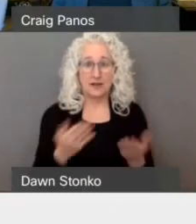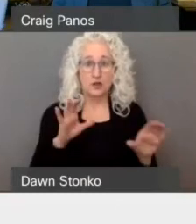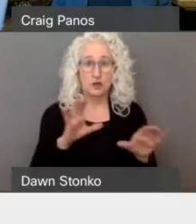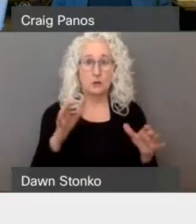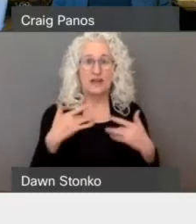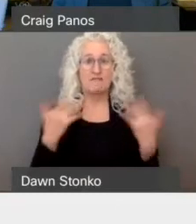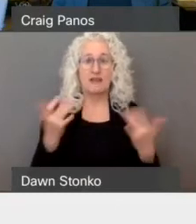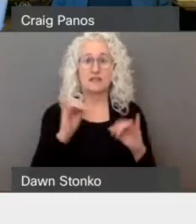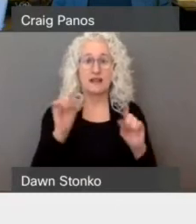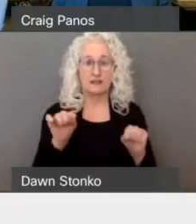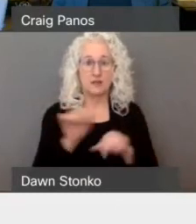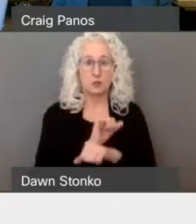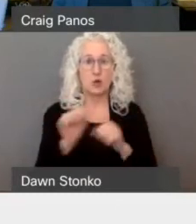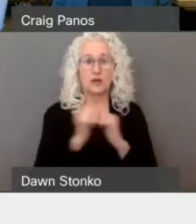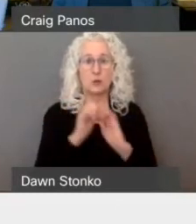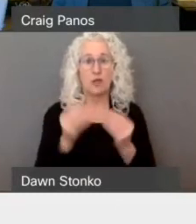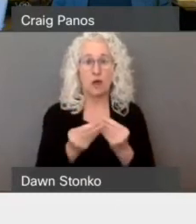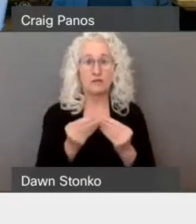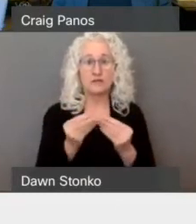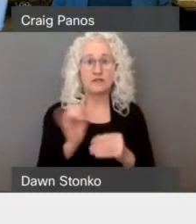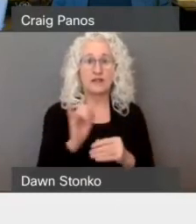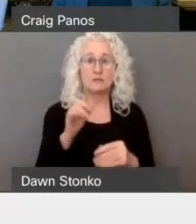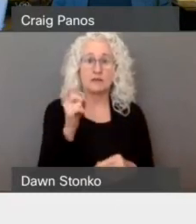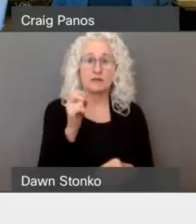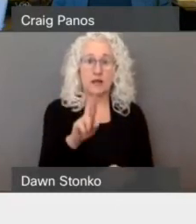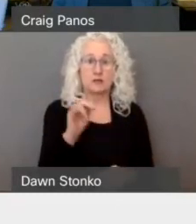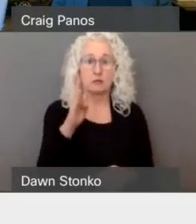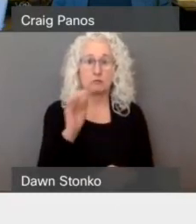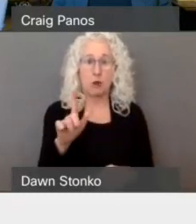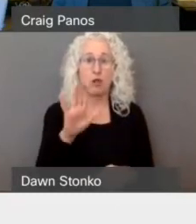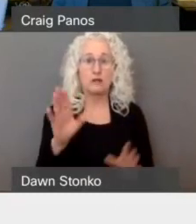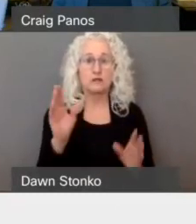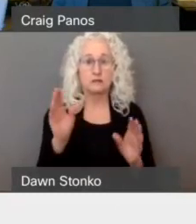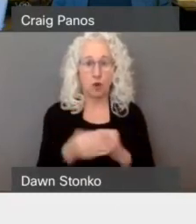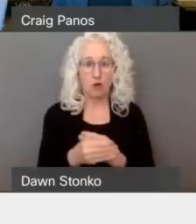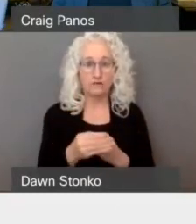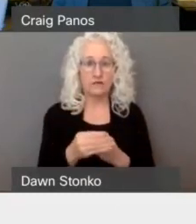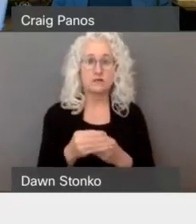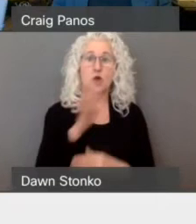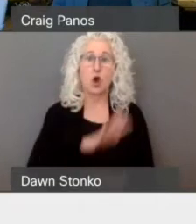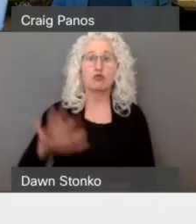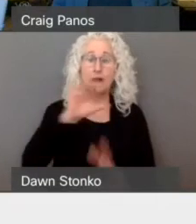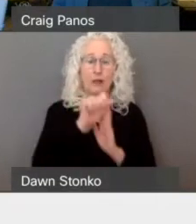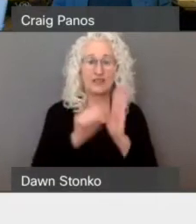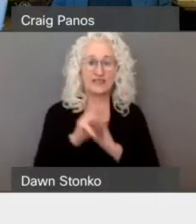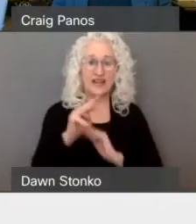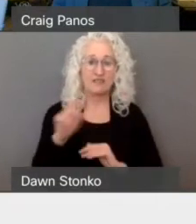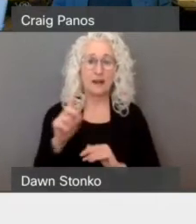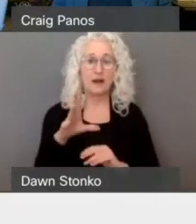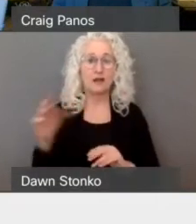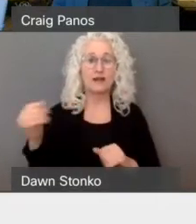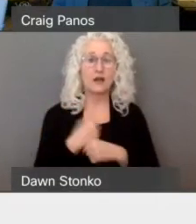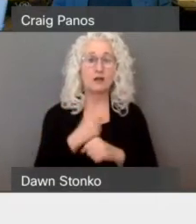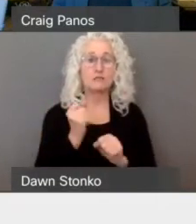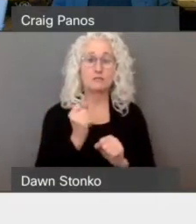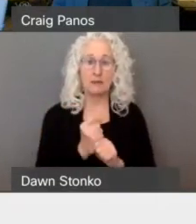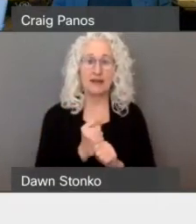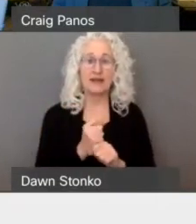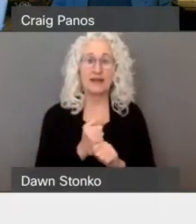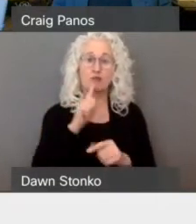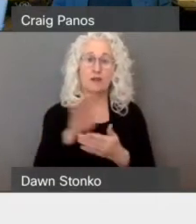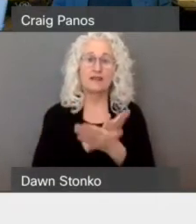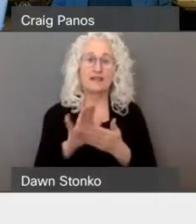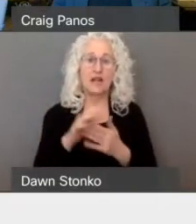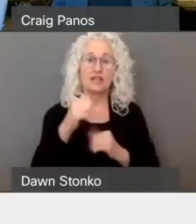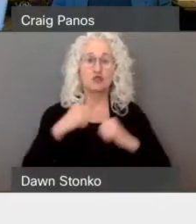offices similar to Dr. Ball's office around the state of Maryland, also creating a really nice